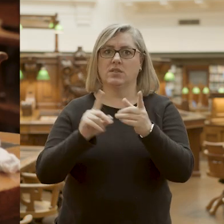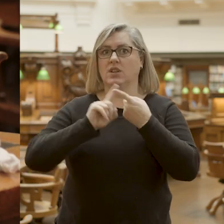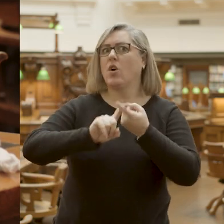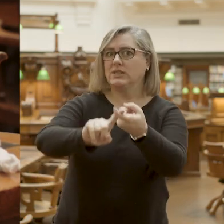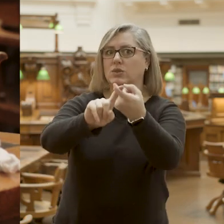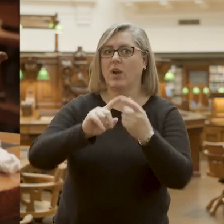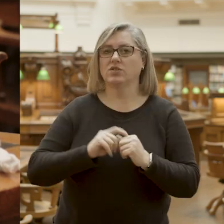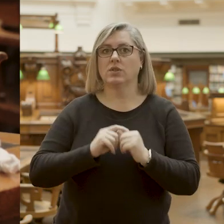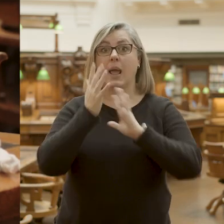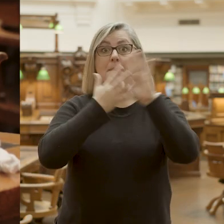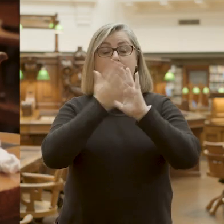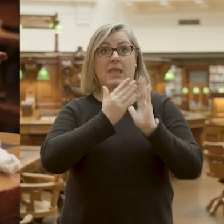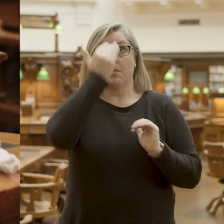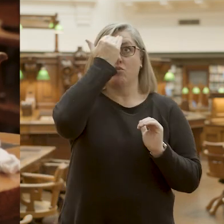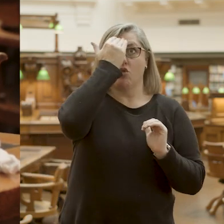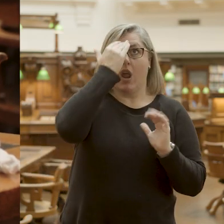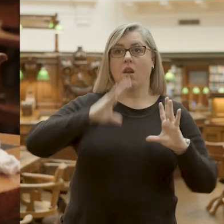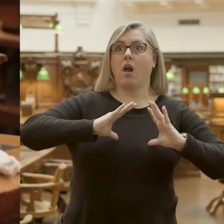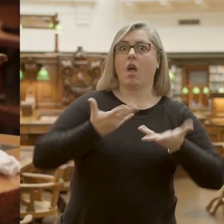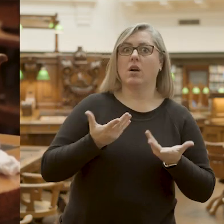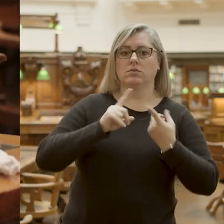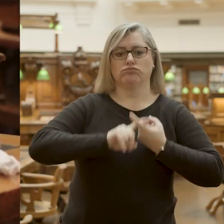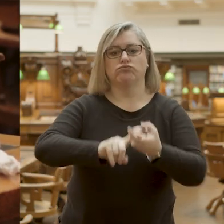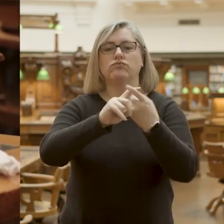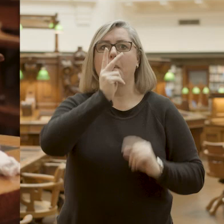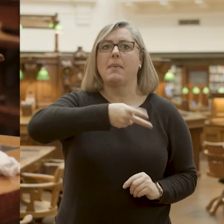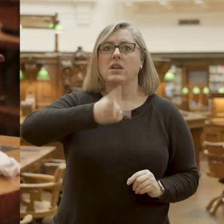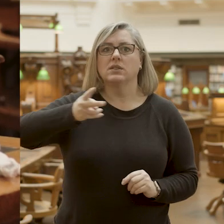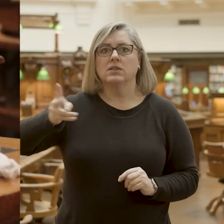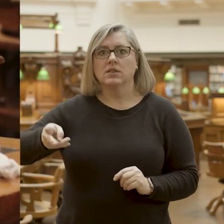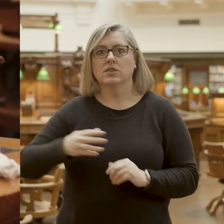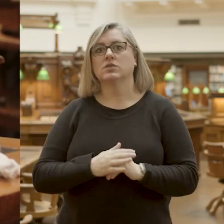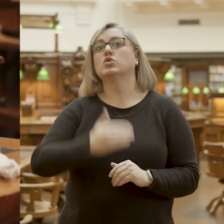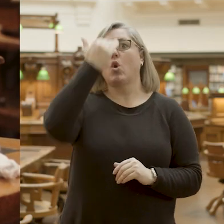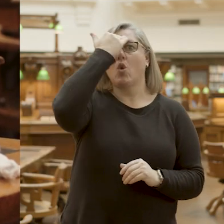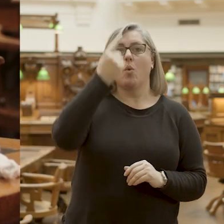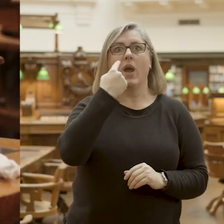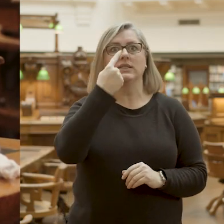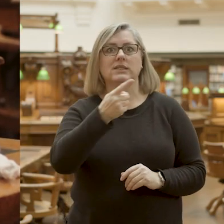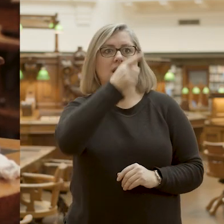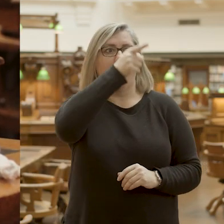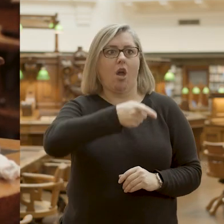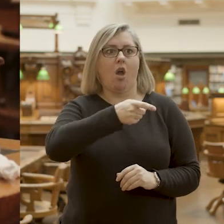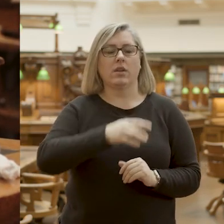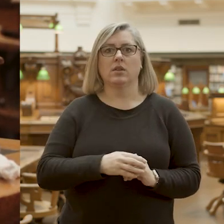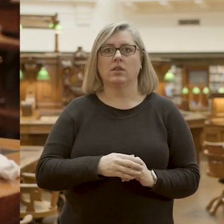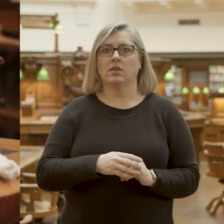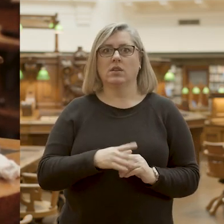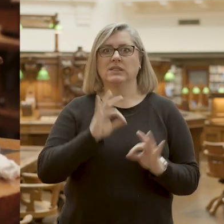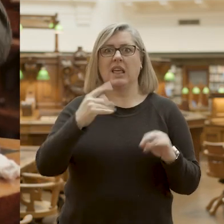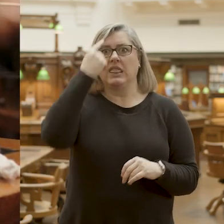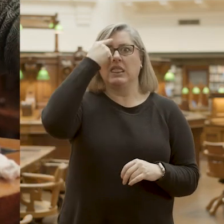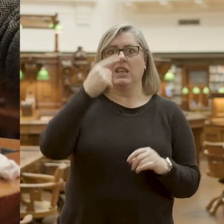to continue patterns. So, for example, your brain sees a line going this way. It doesn't expect it to go